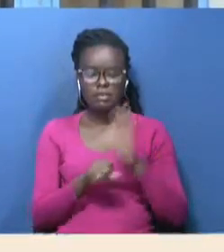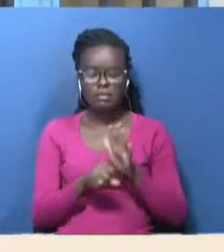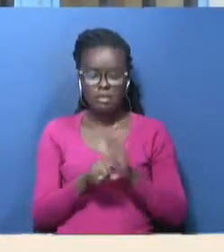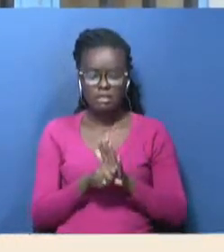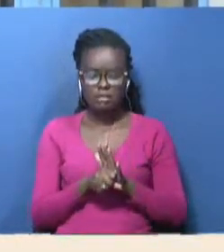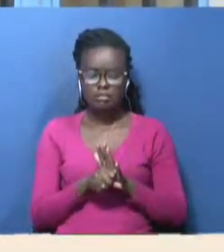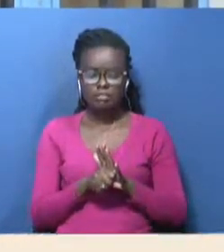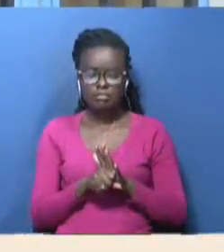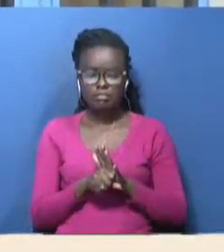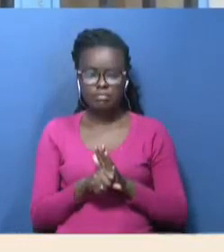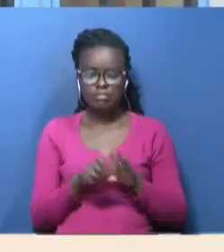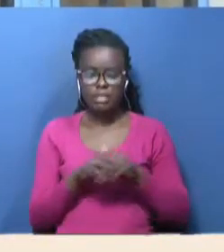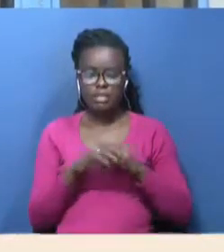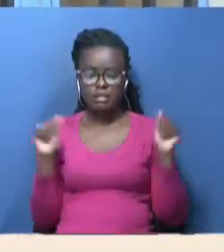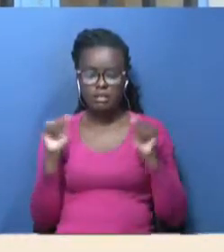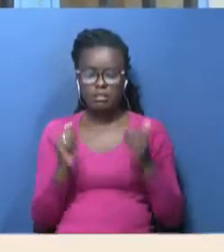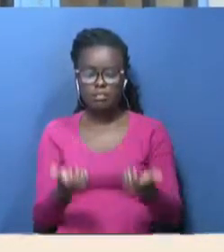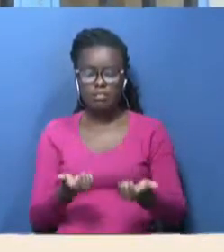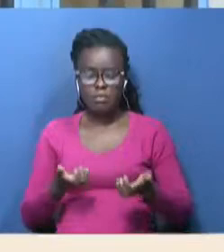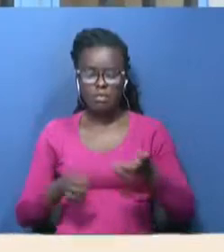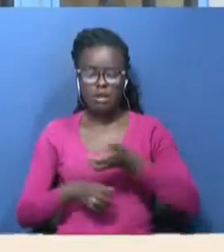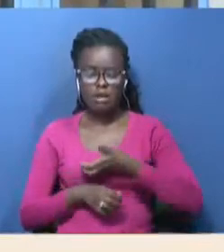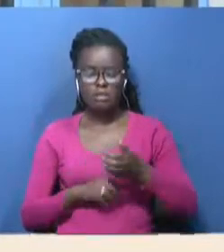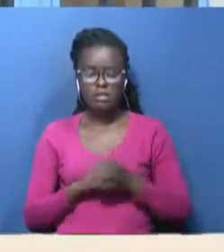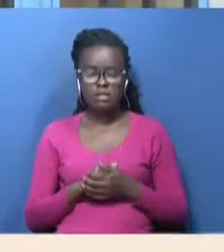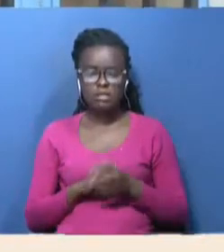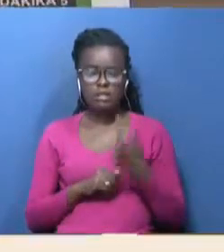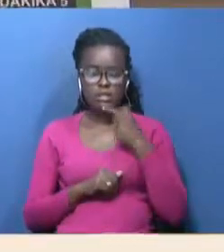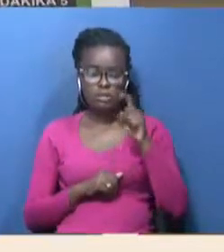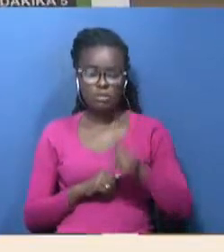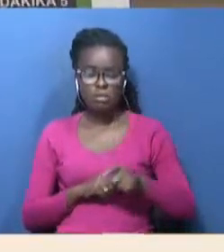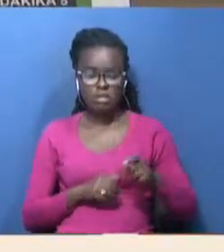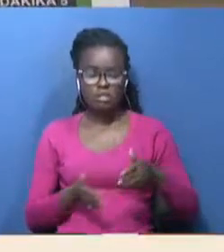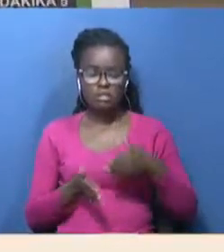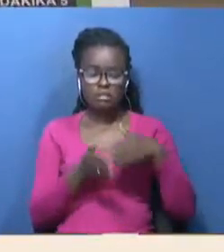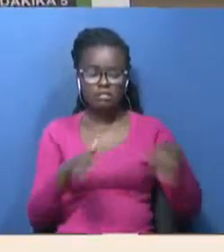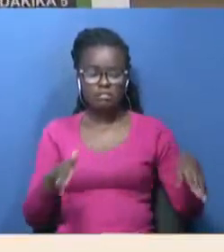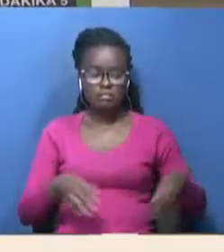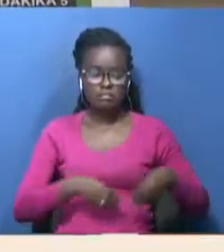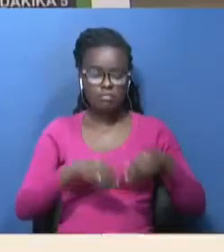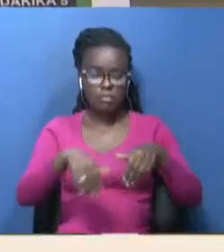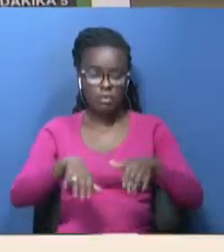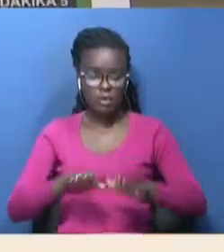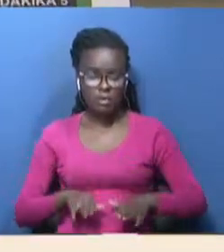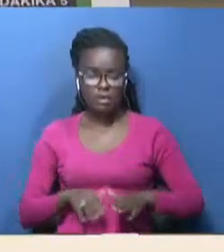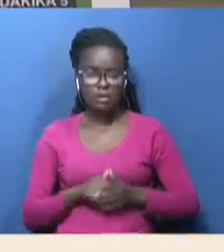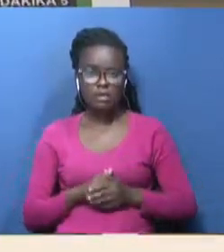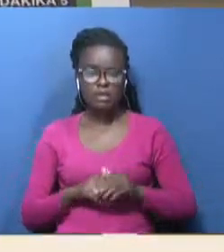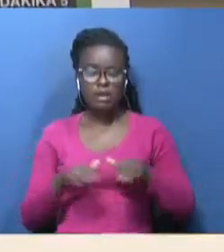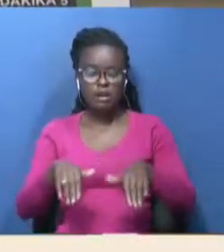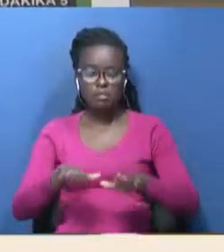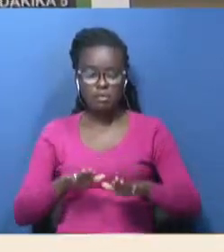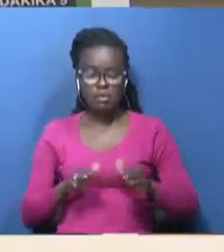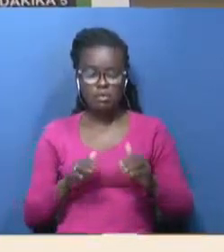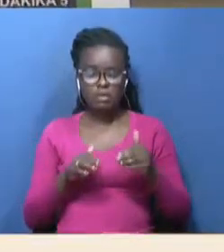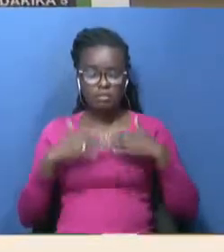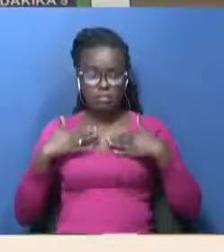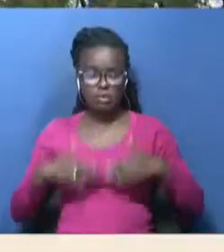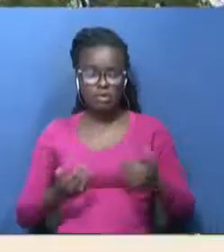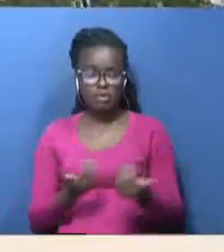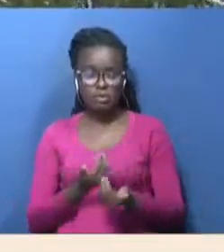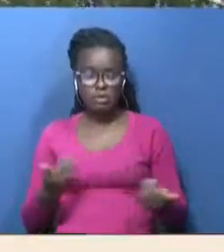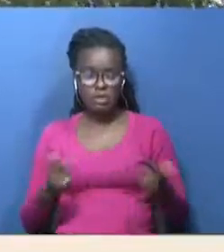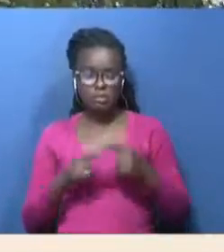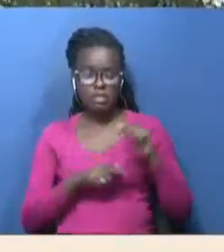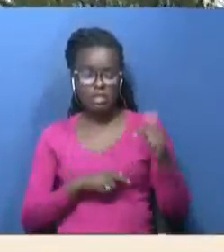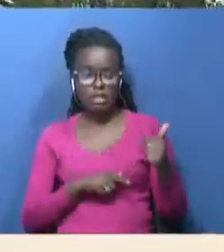our morgue, and therefore a need to dispose them. Iguru ria mĩrĩ ĩno ya twana, mĩrĩ ĩno ĩngĩ yumanĩte